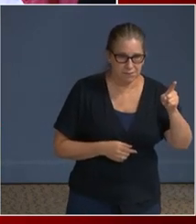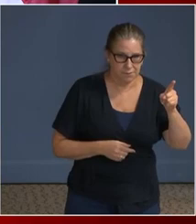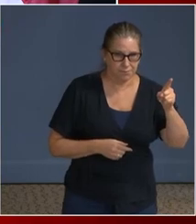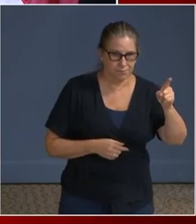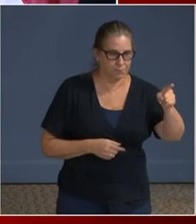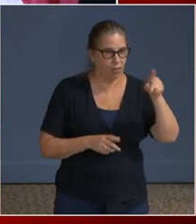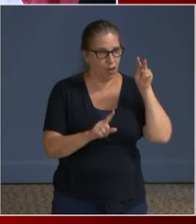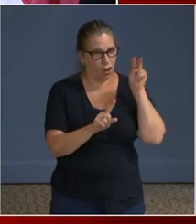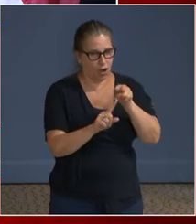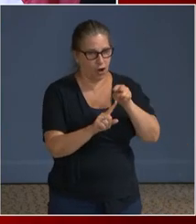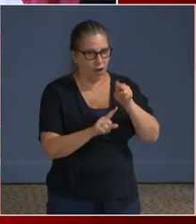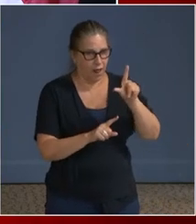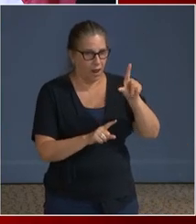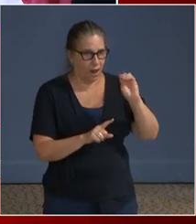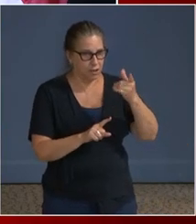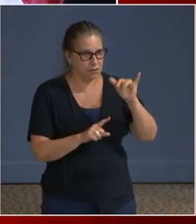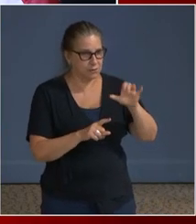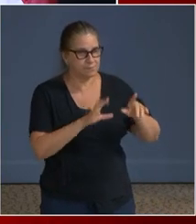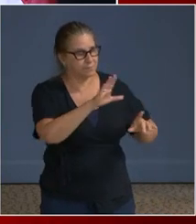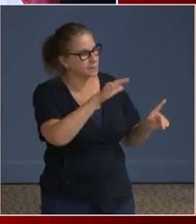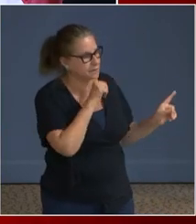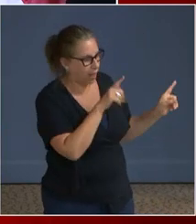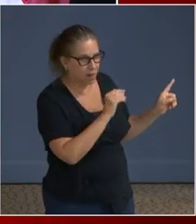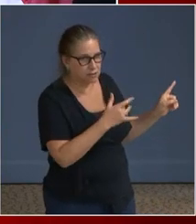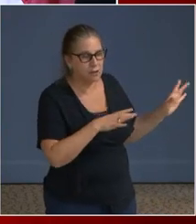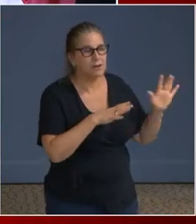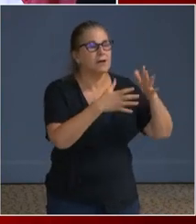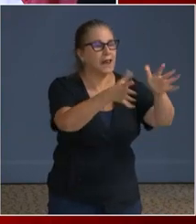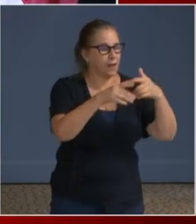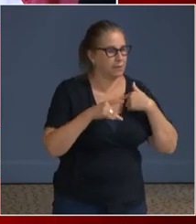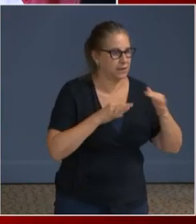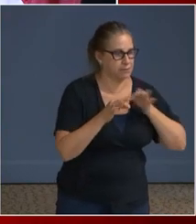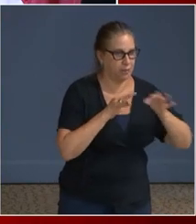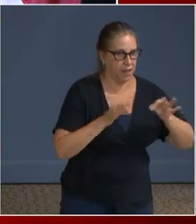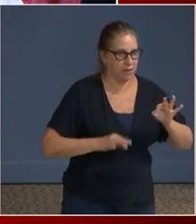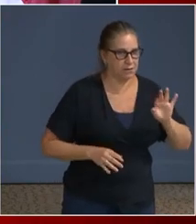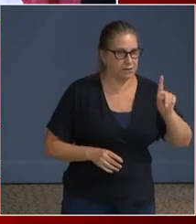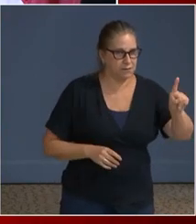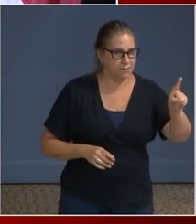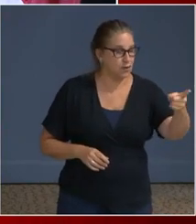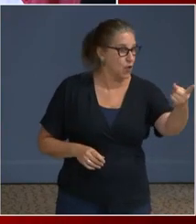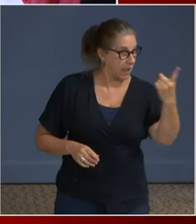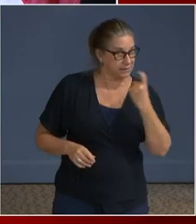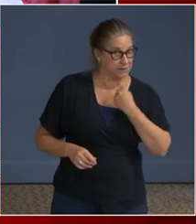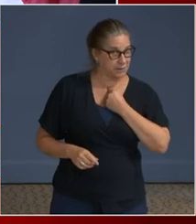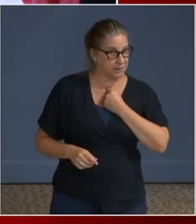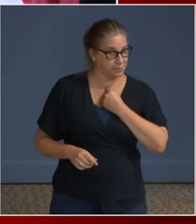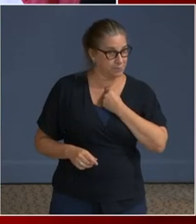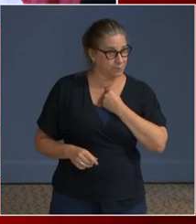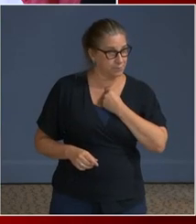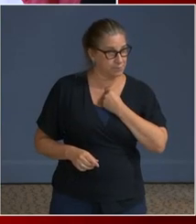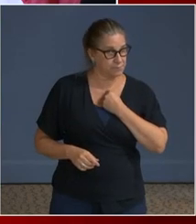I don't get that logic. All right, well, let me explain. You're asking me to